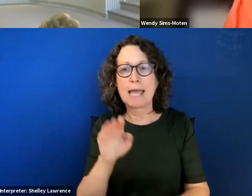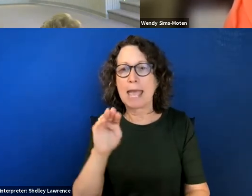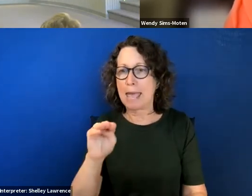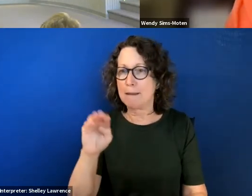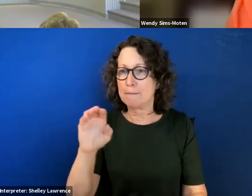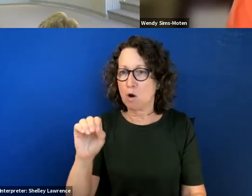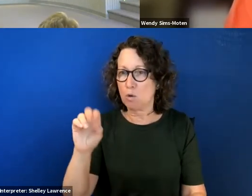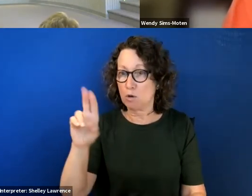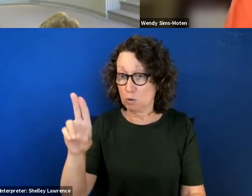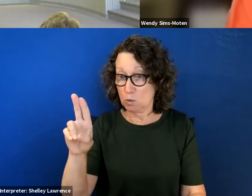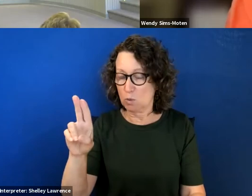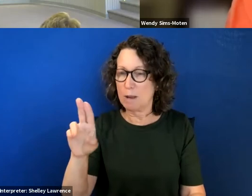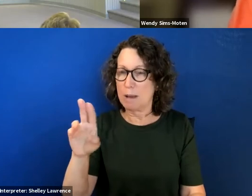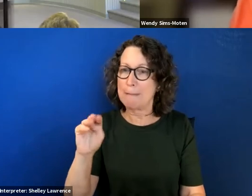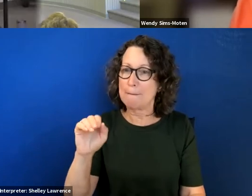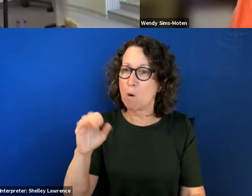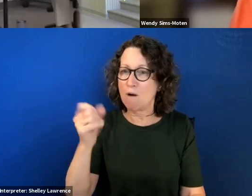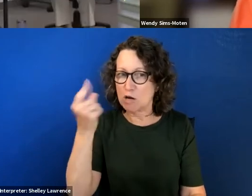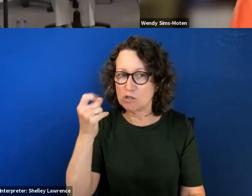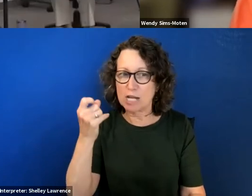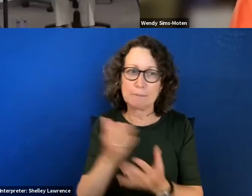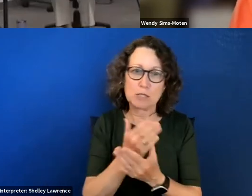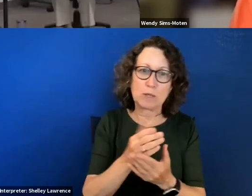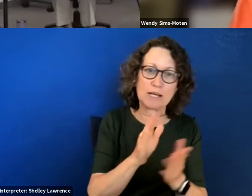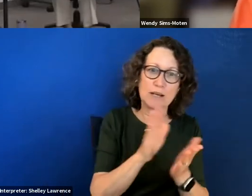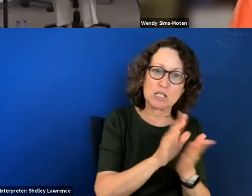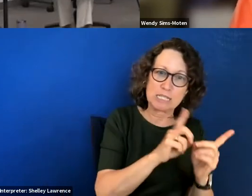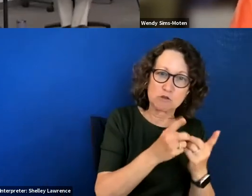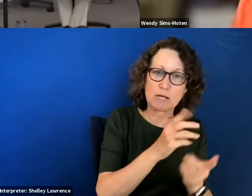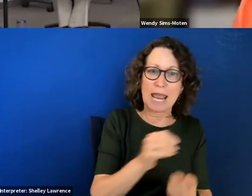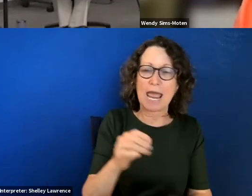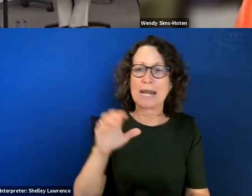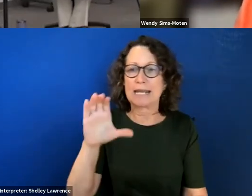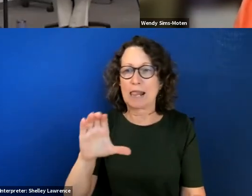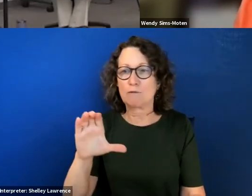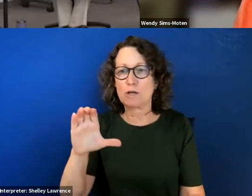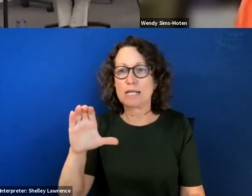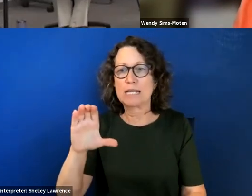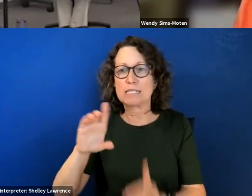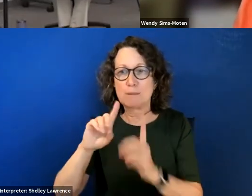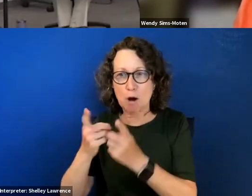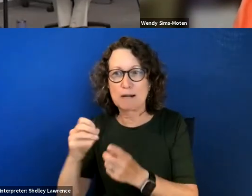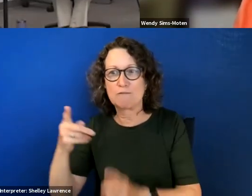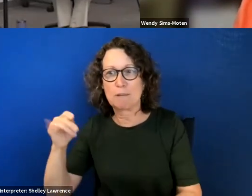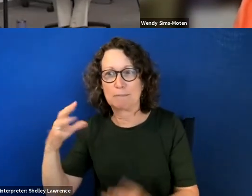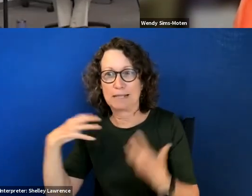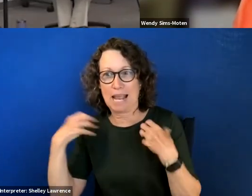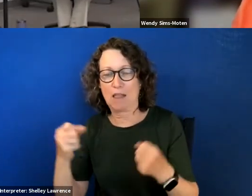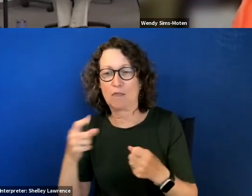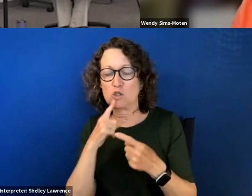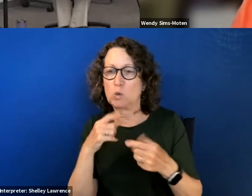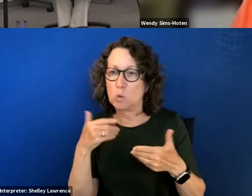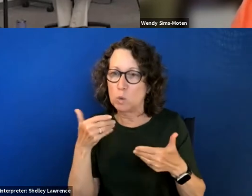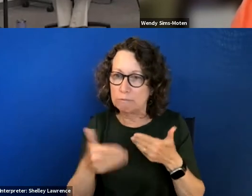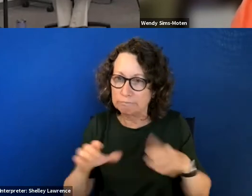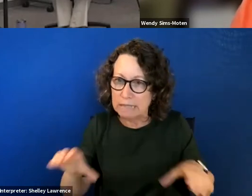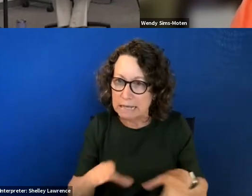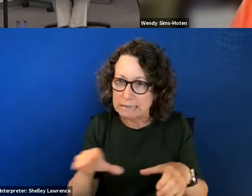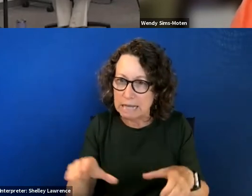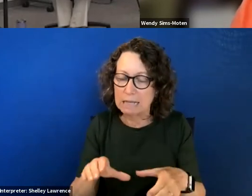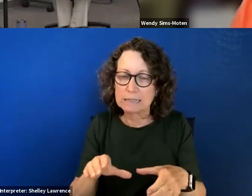Memorandum of Understanding between the district and the California Department of Public Health to conduct